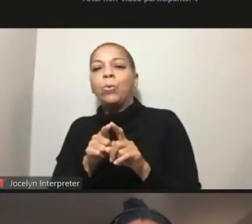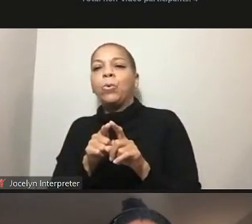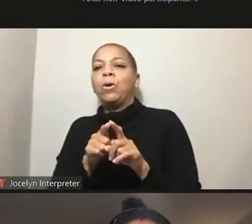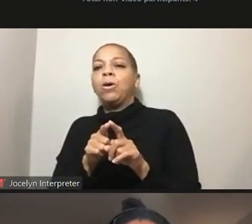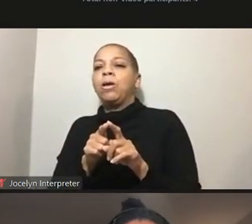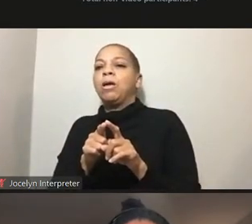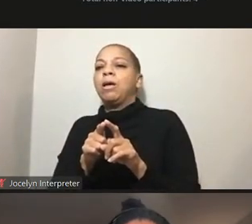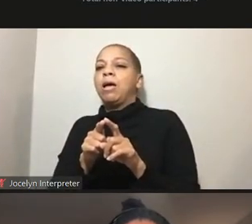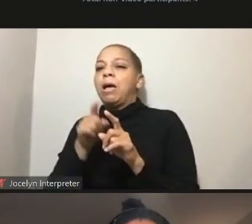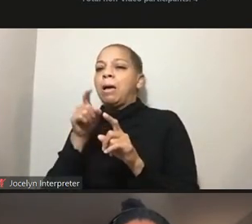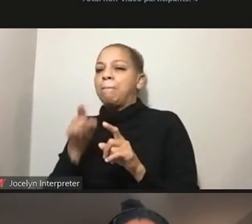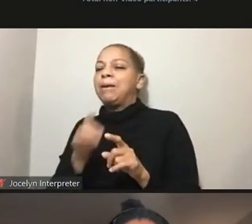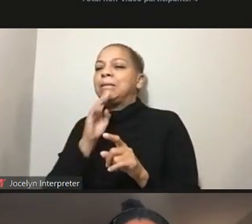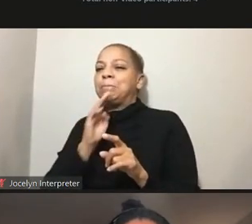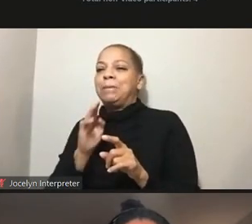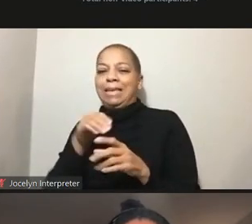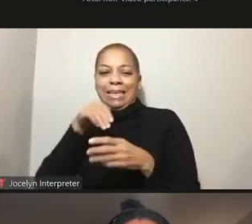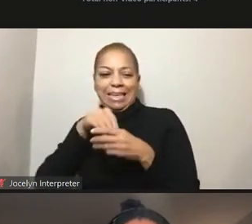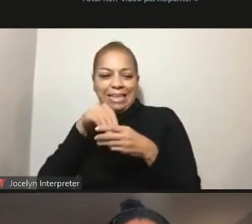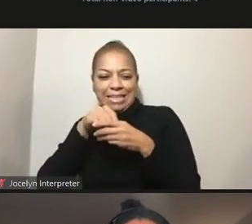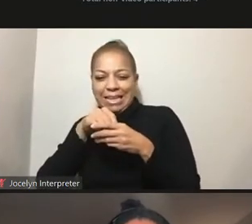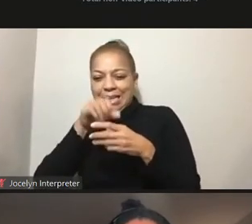in this sort of space of